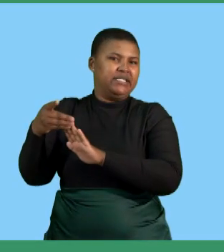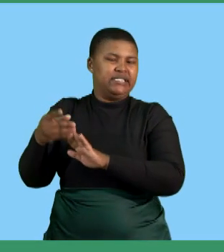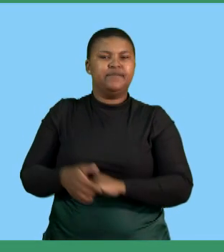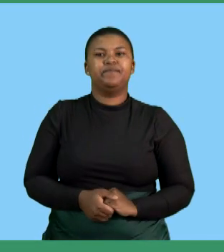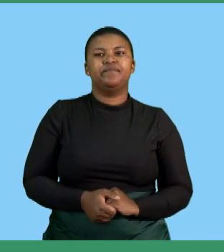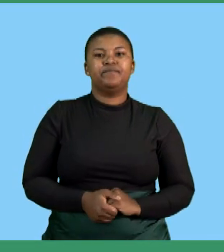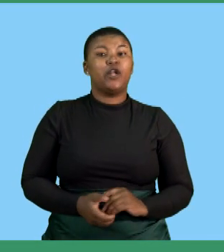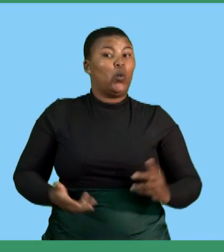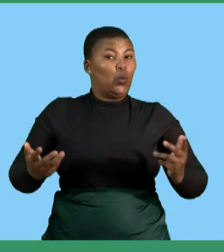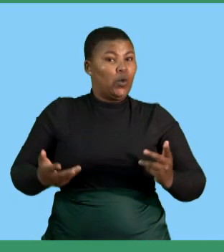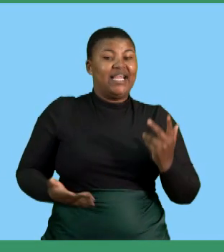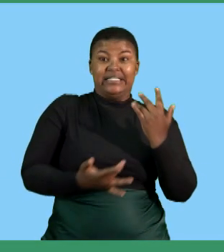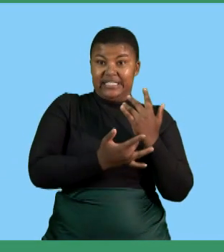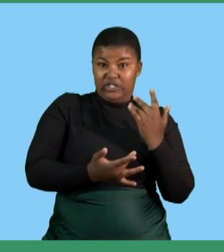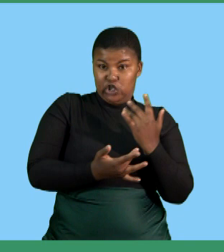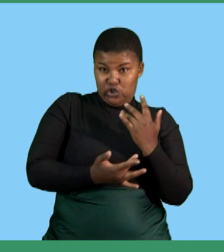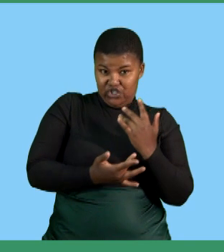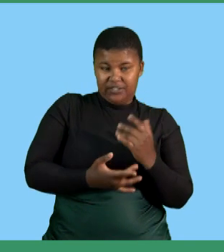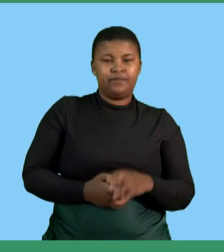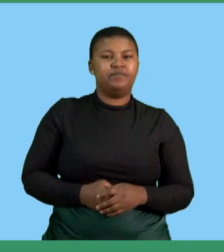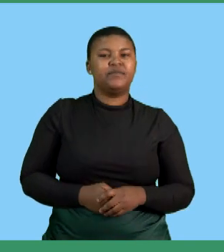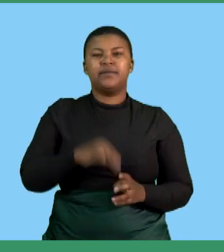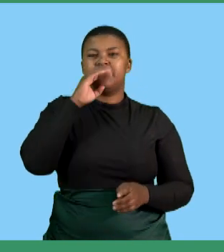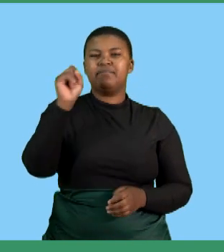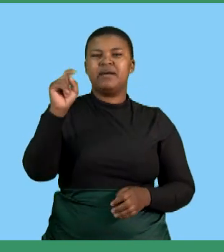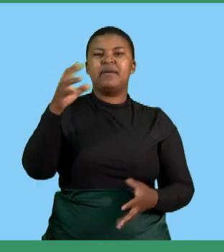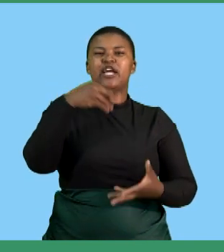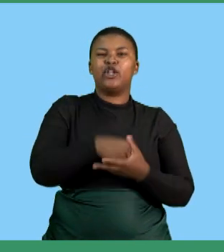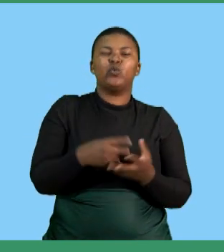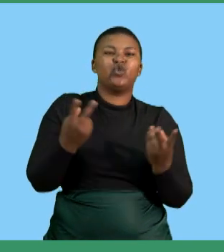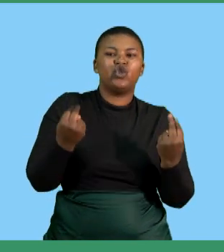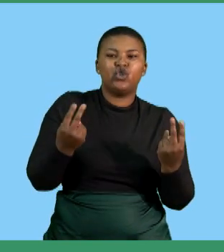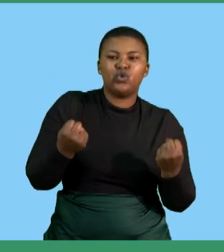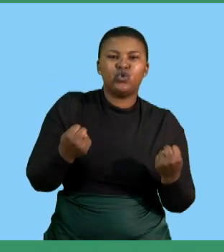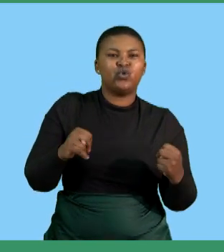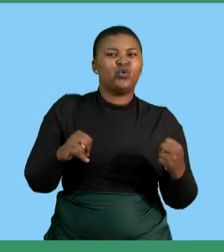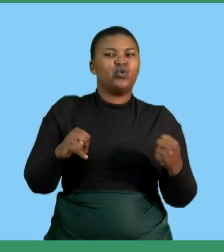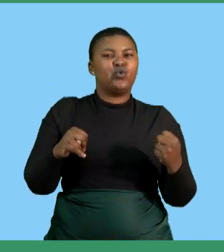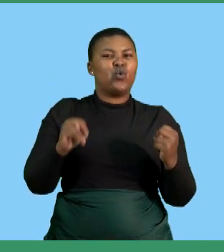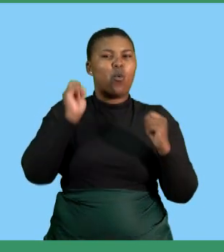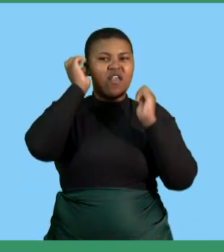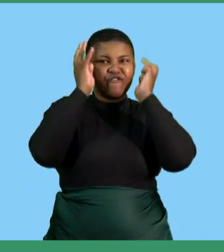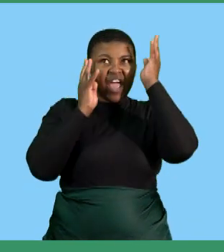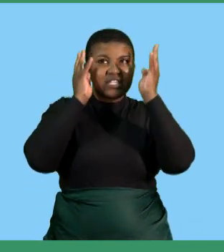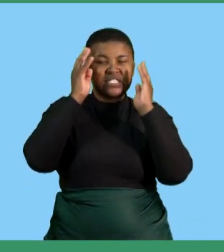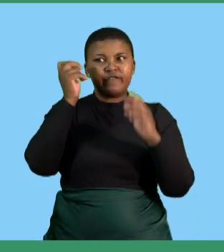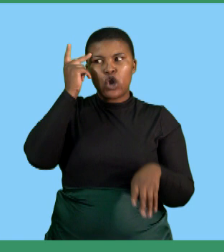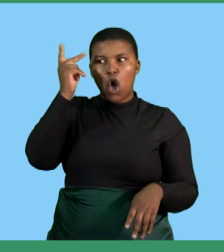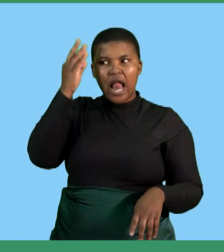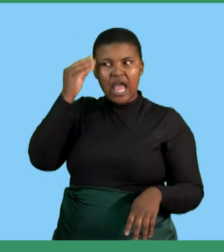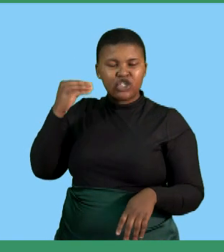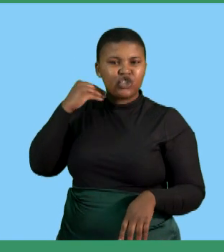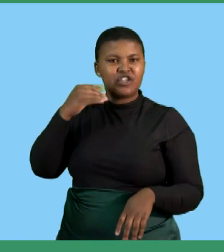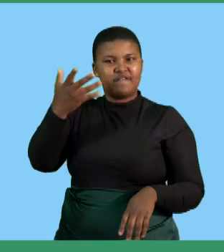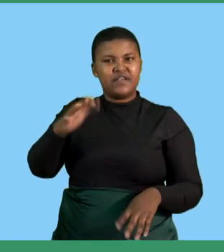developments in the field of technology. Now, this can include new and innovative